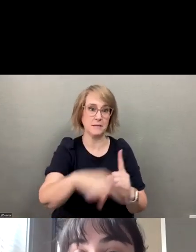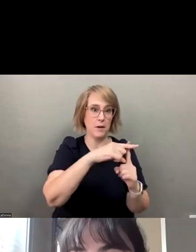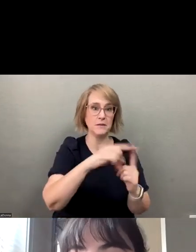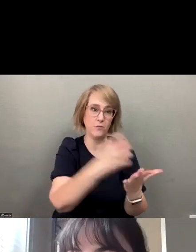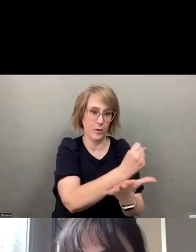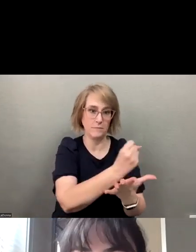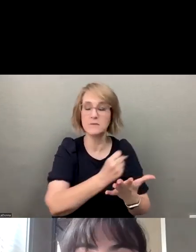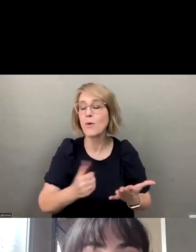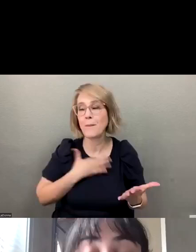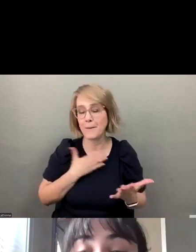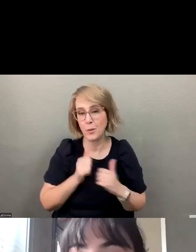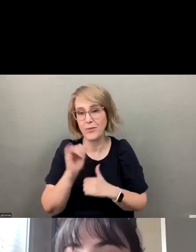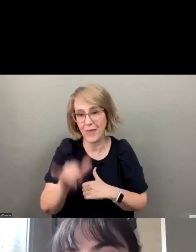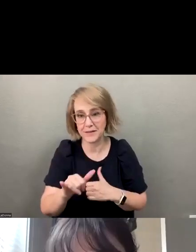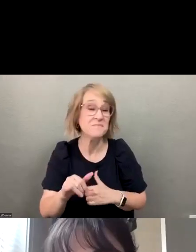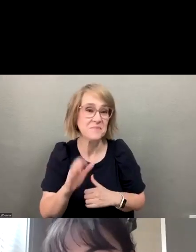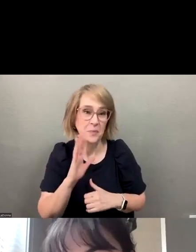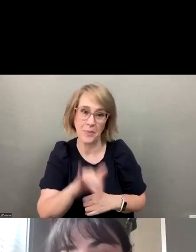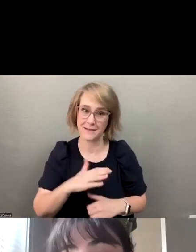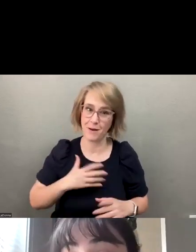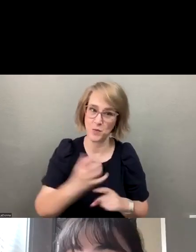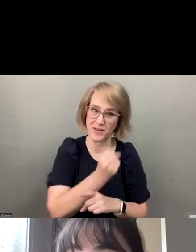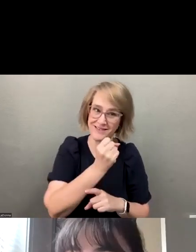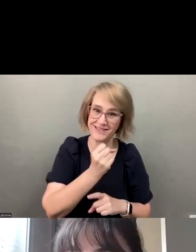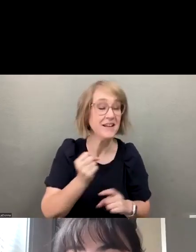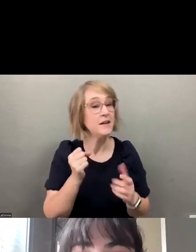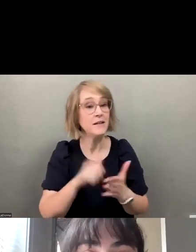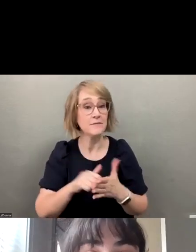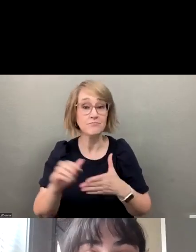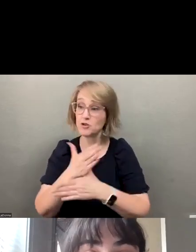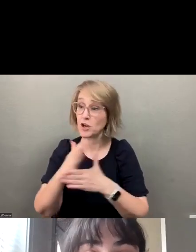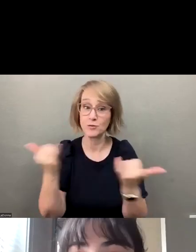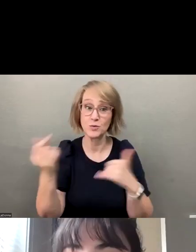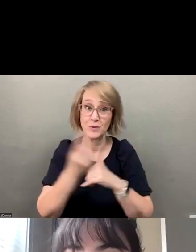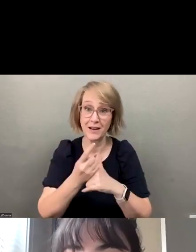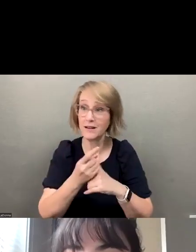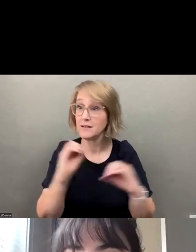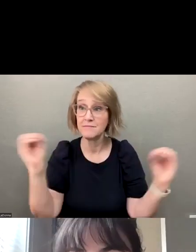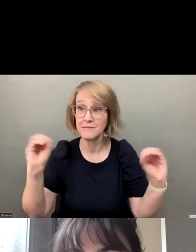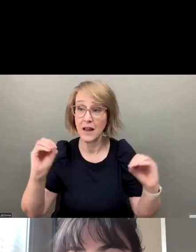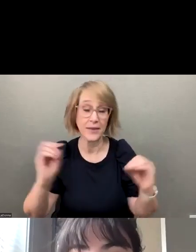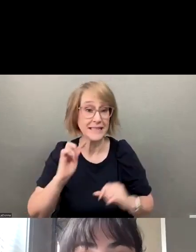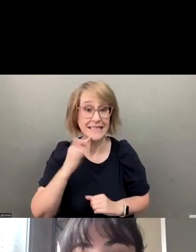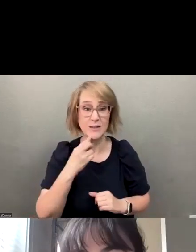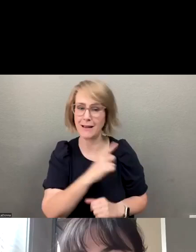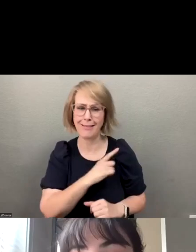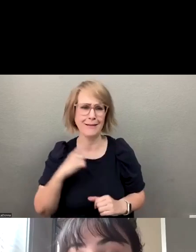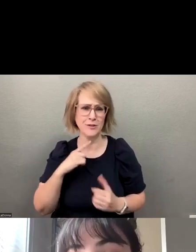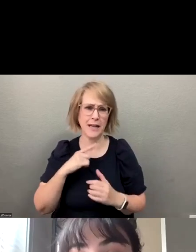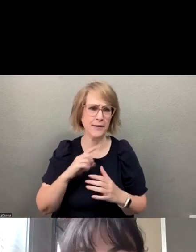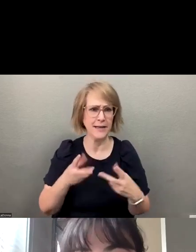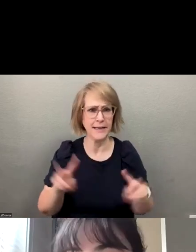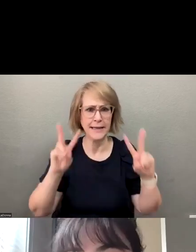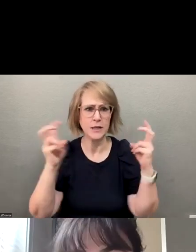I'm pretty happy about that. So I will take that as a win. That's what I have for now. Nothing super legislative going on at the moment, but